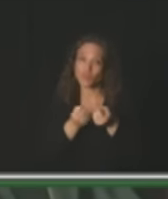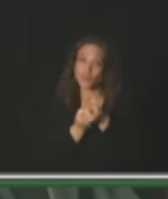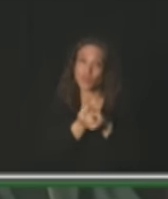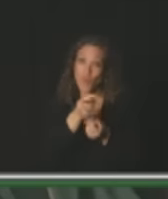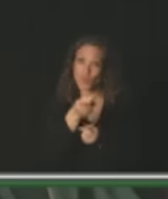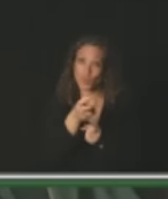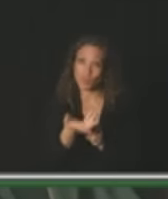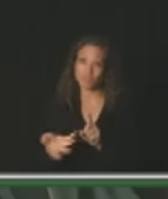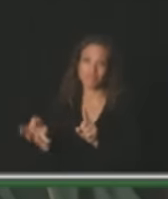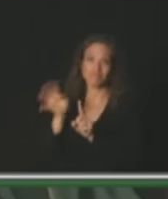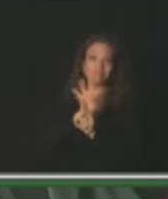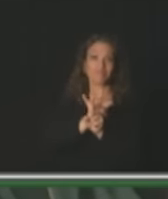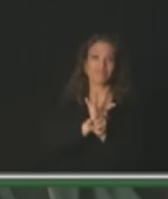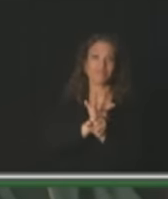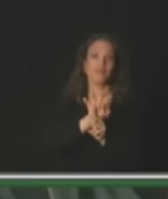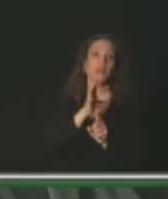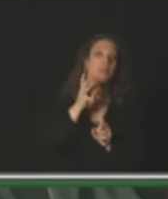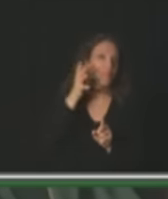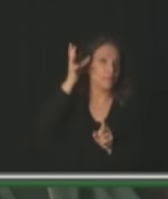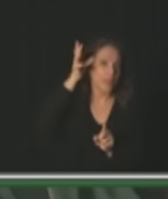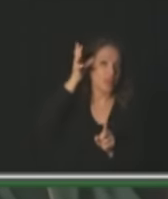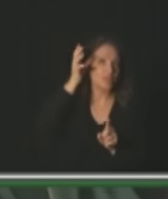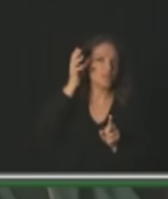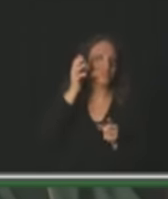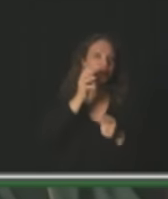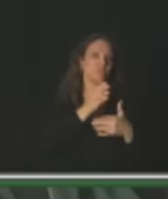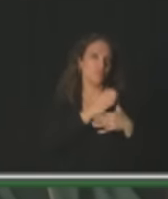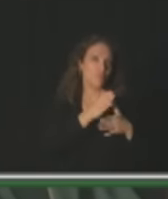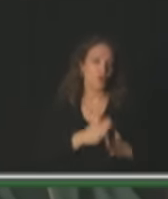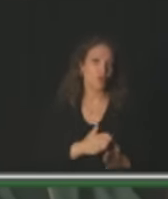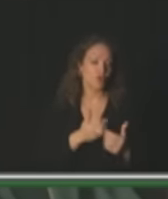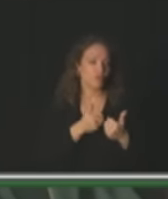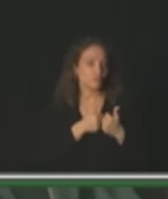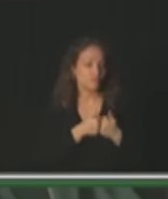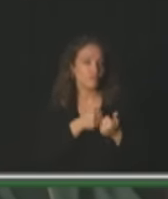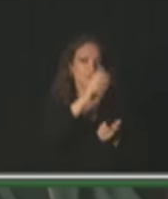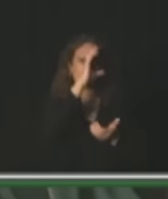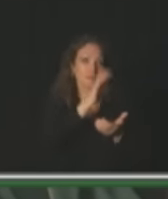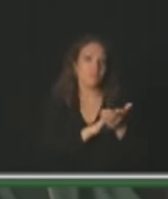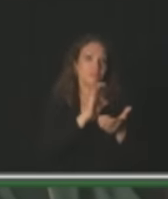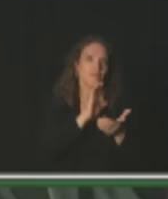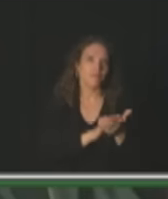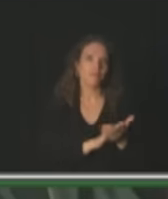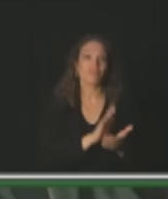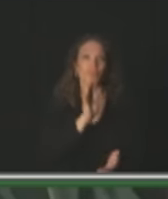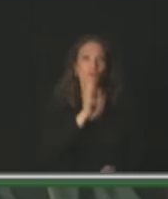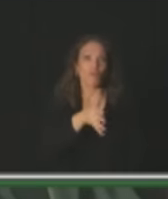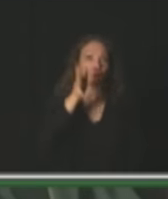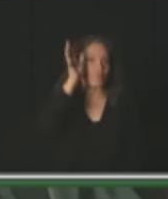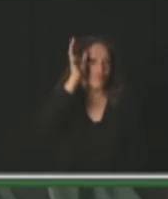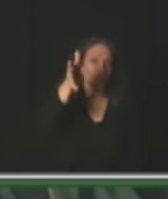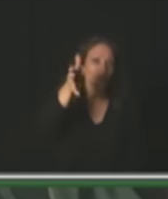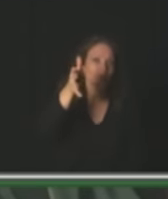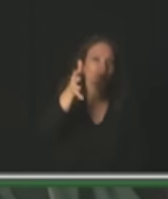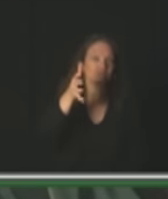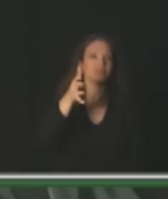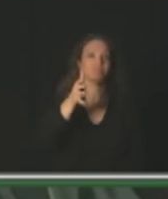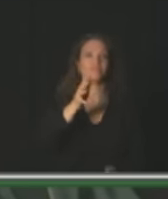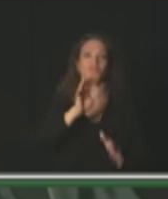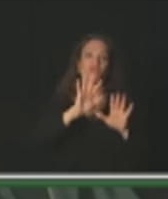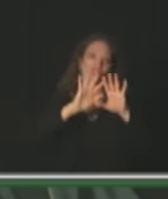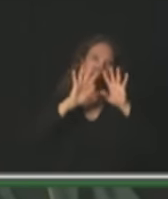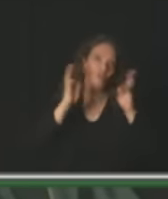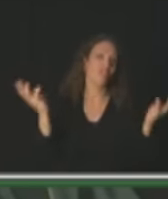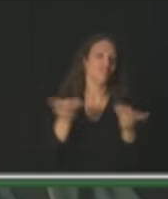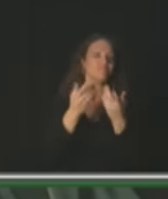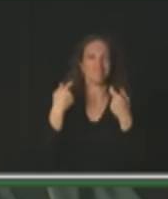parents, your partners, your spouses, the grandmothers, the grandfathers, los abuelos